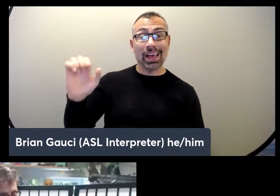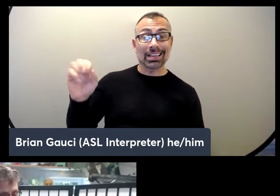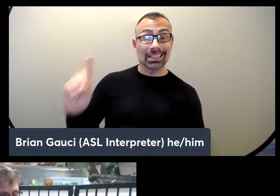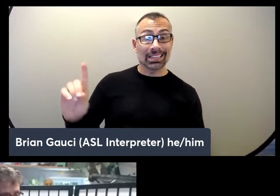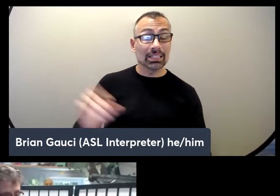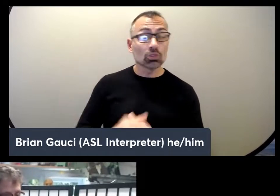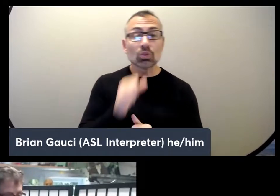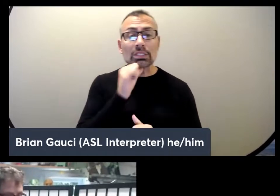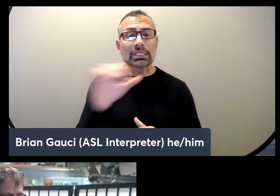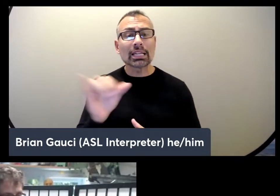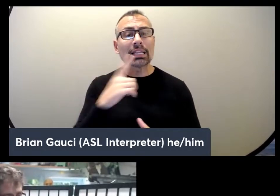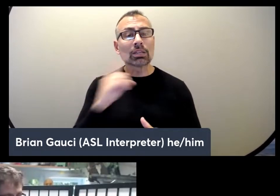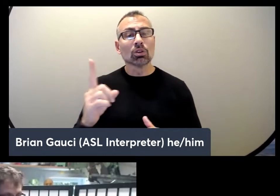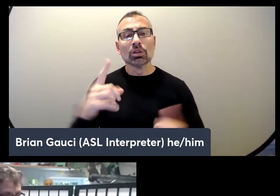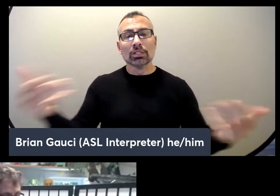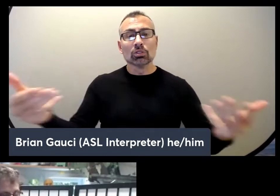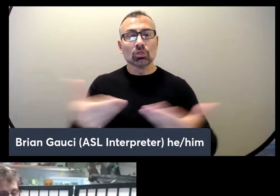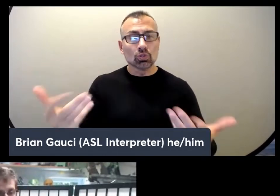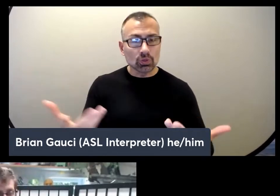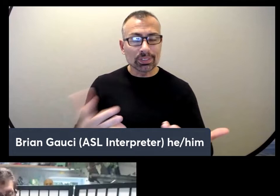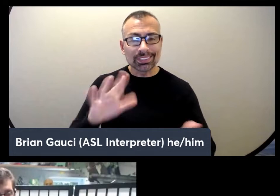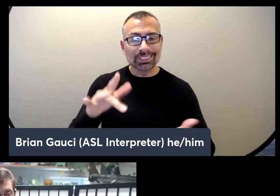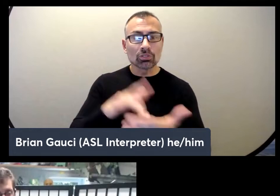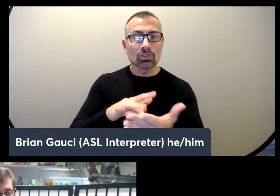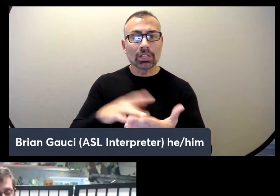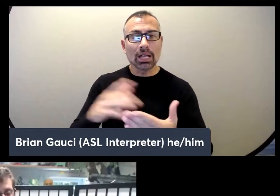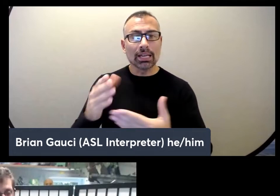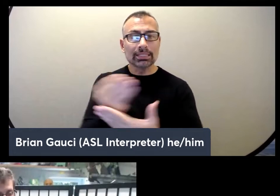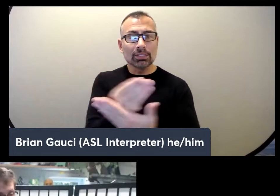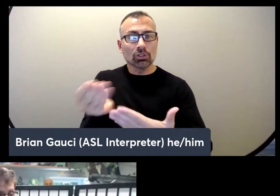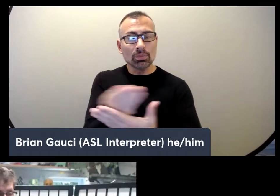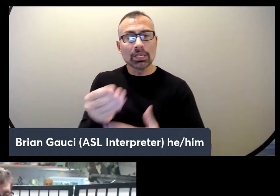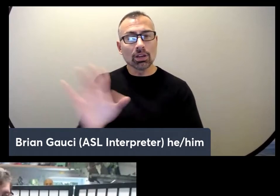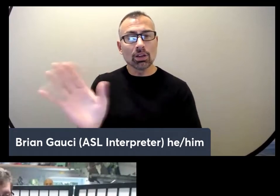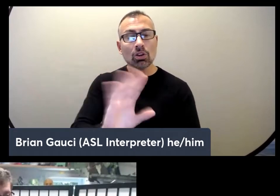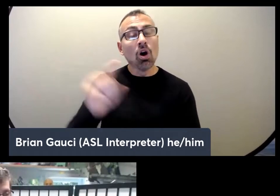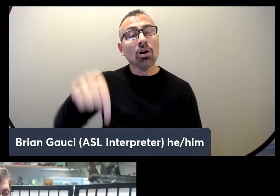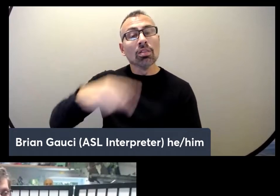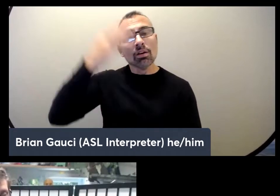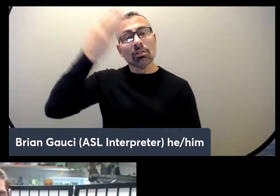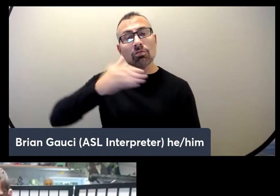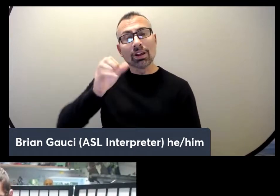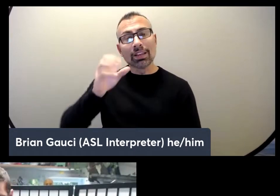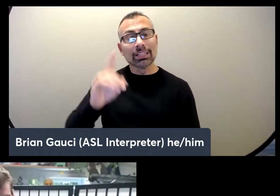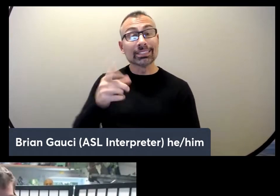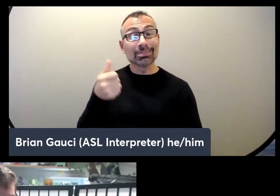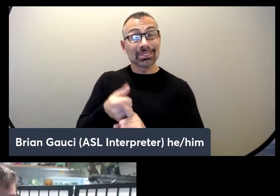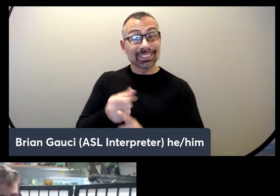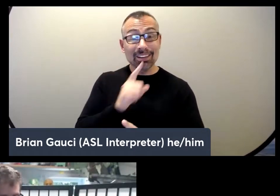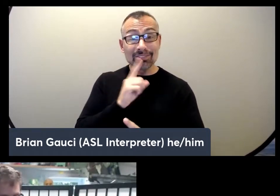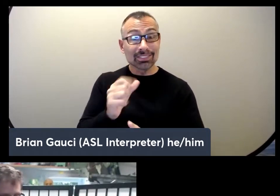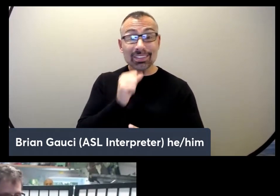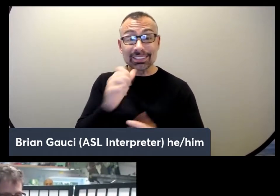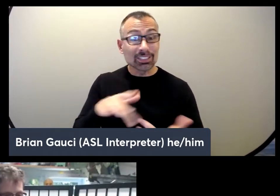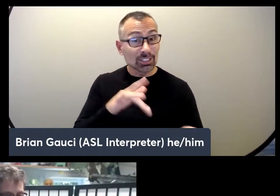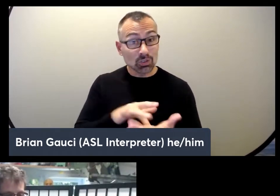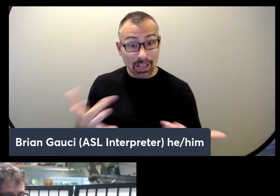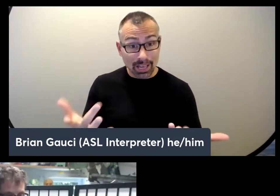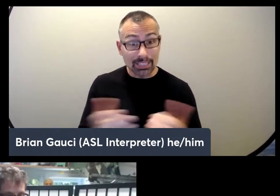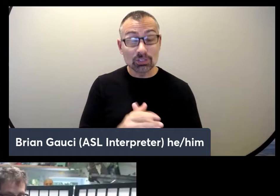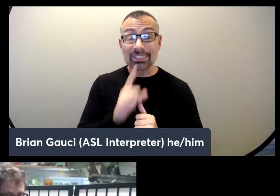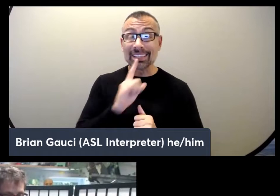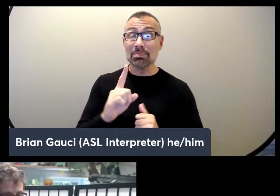centralized intermediary. And what's actually pretty cool is a lot of these front ends are decentralized themselves as well. So I think that's a really exciting